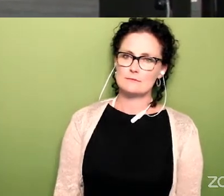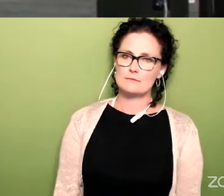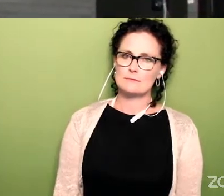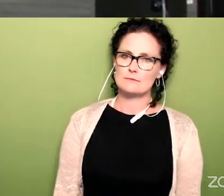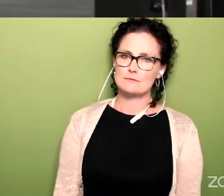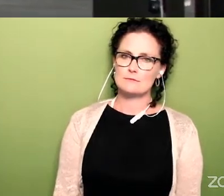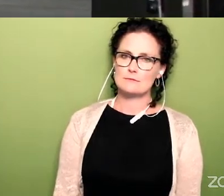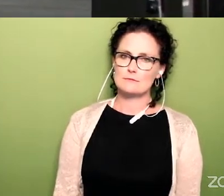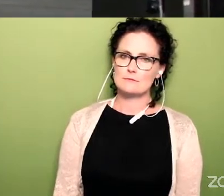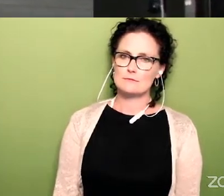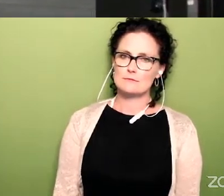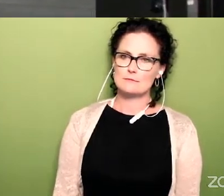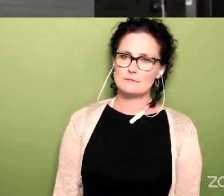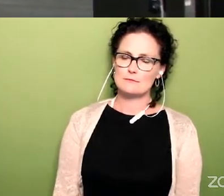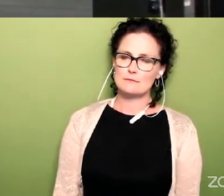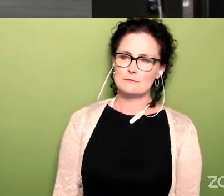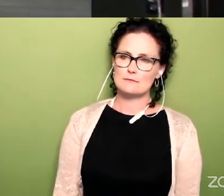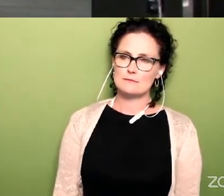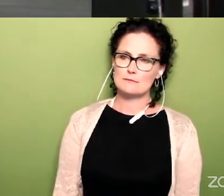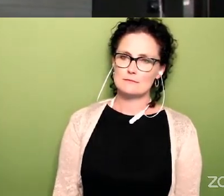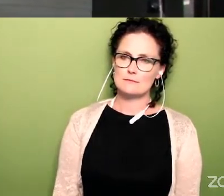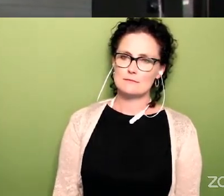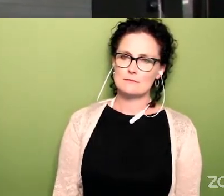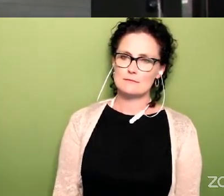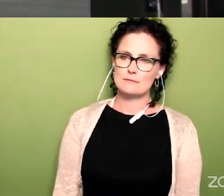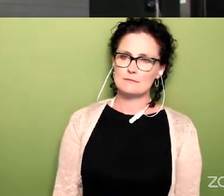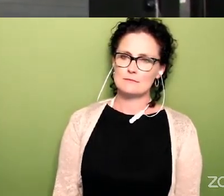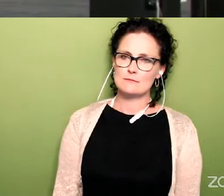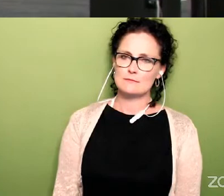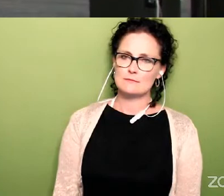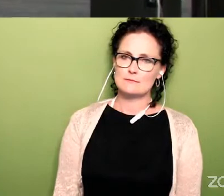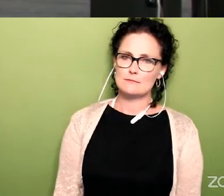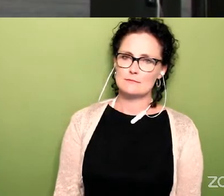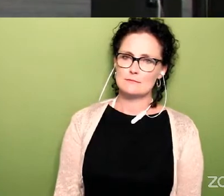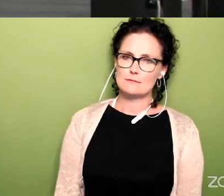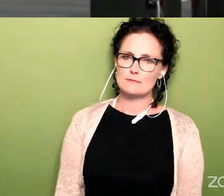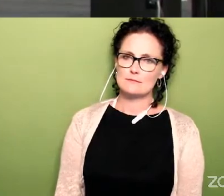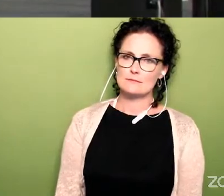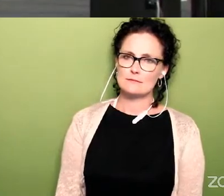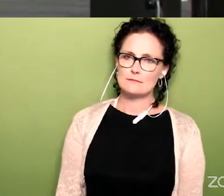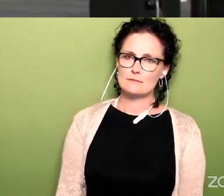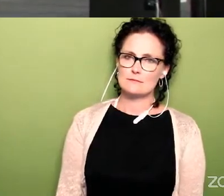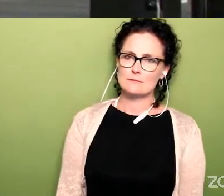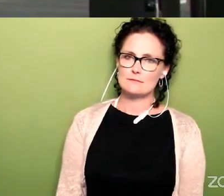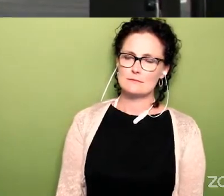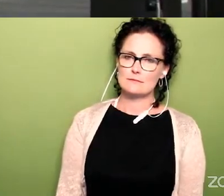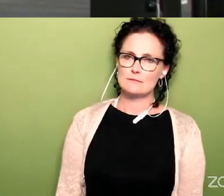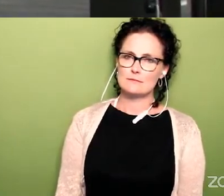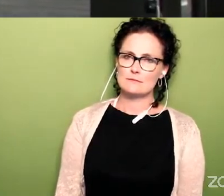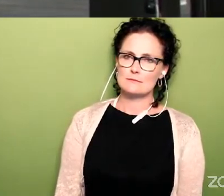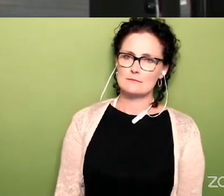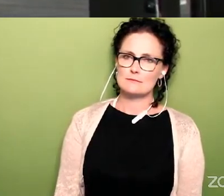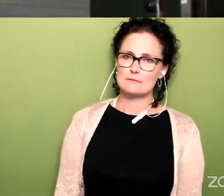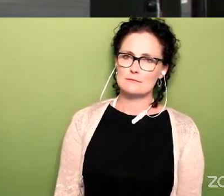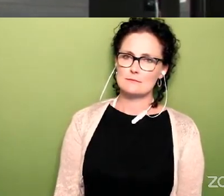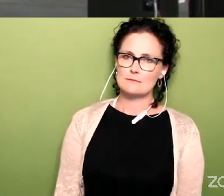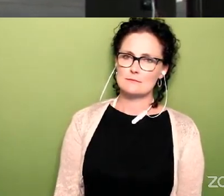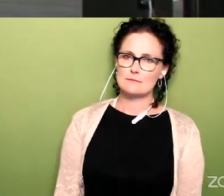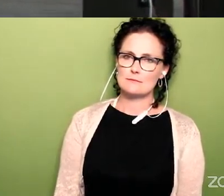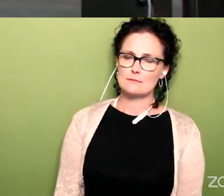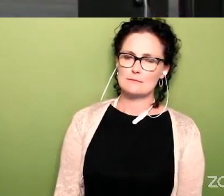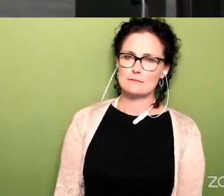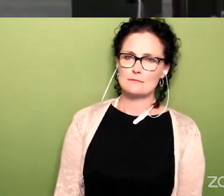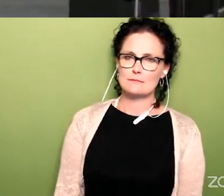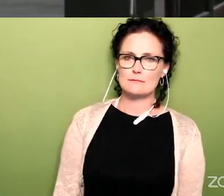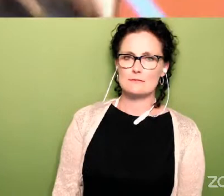Prayer to Rahim is when he reads the Quran, because every time he does, his world in Islam grows a little bit bigger. Prayer to Sage is when she